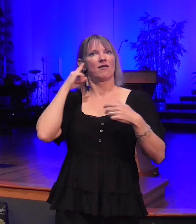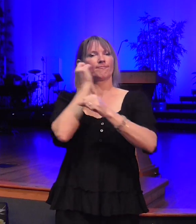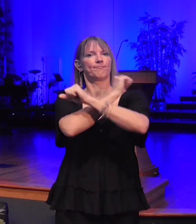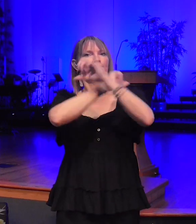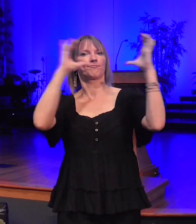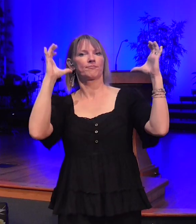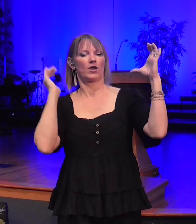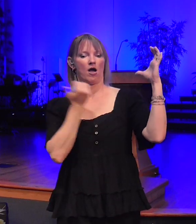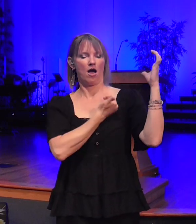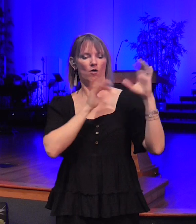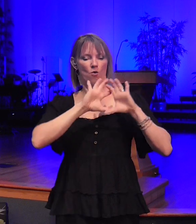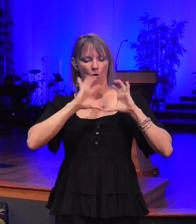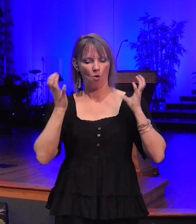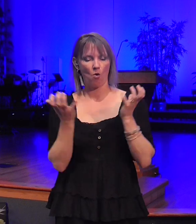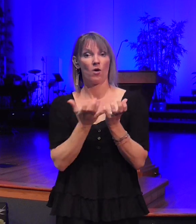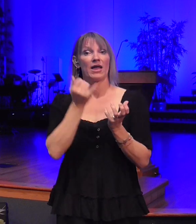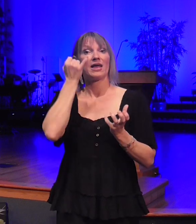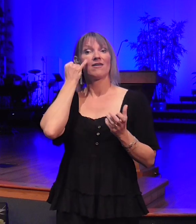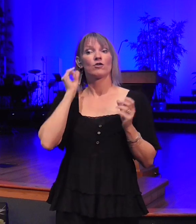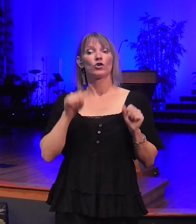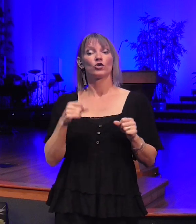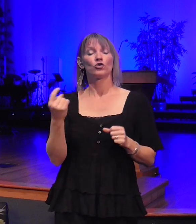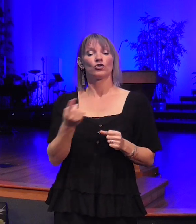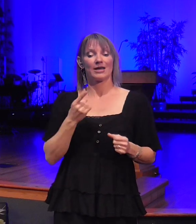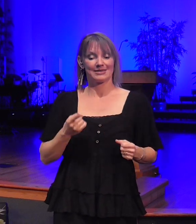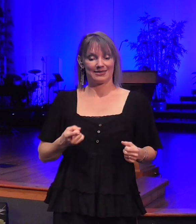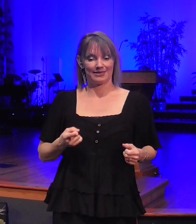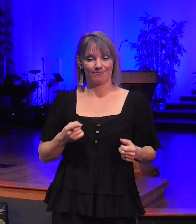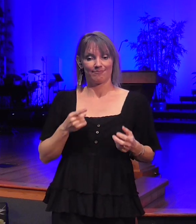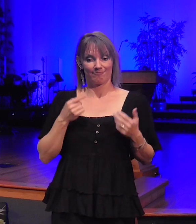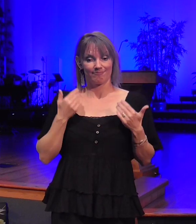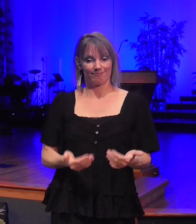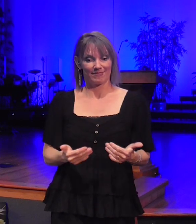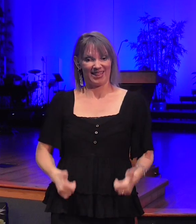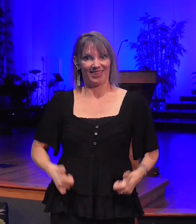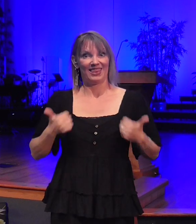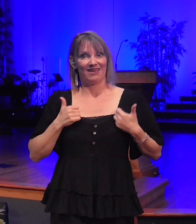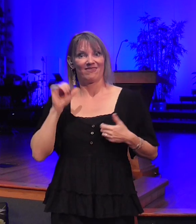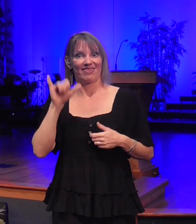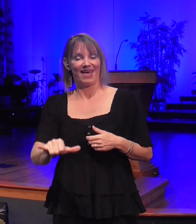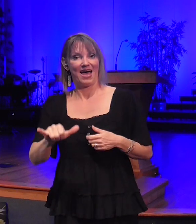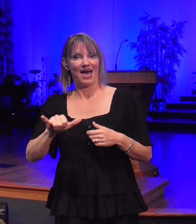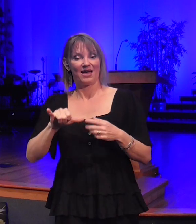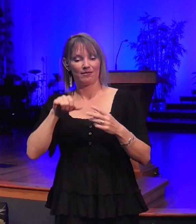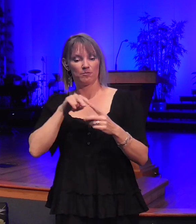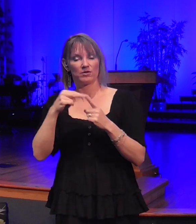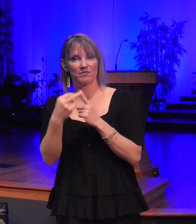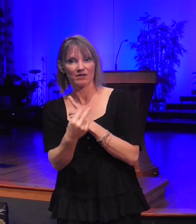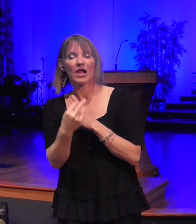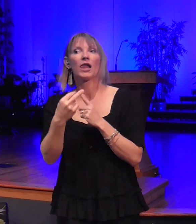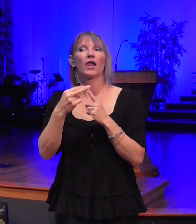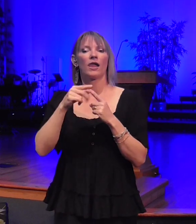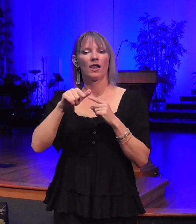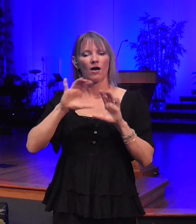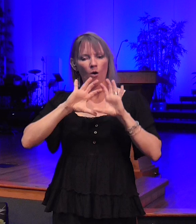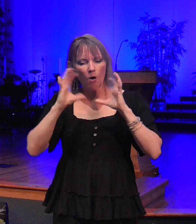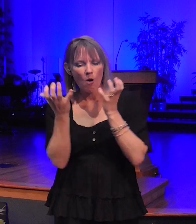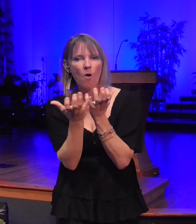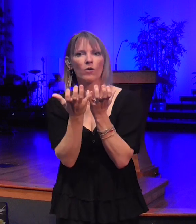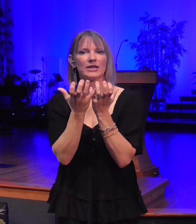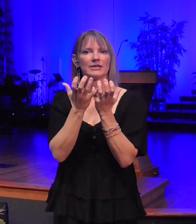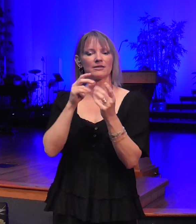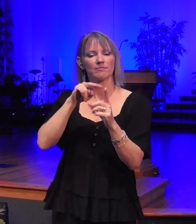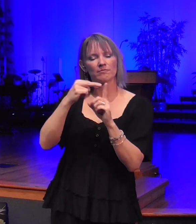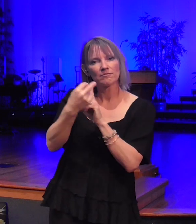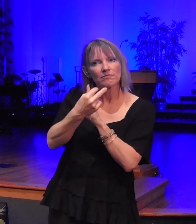wholeness that if we could just choose to live in it, would bear the greatest fruits of those wholeness and of that becoming in